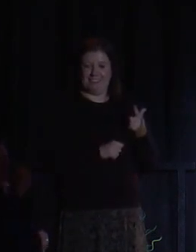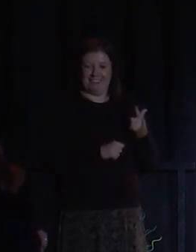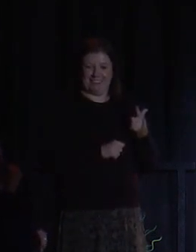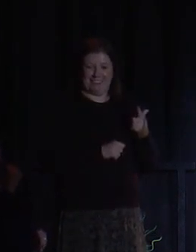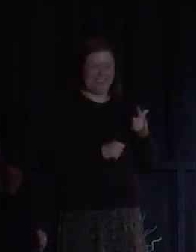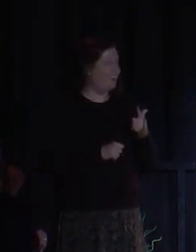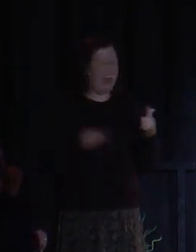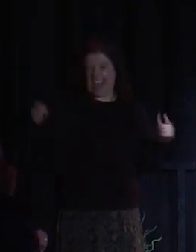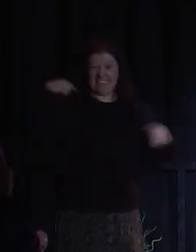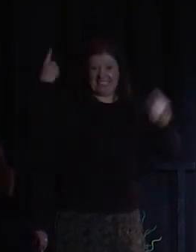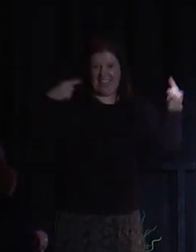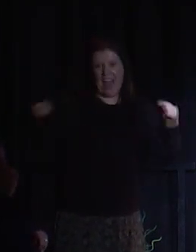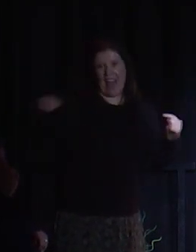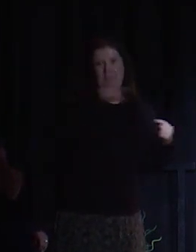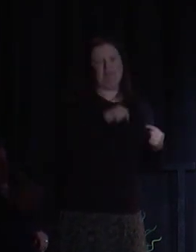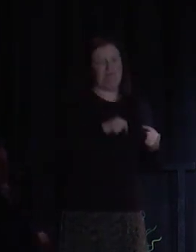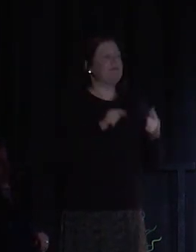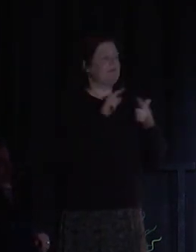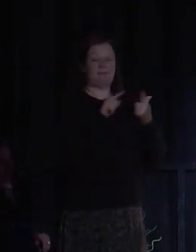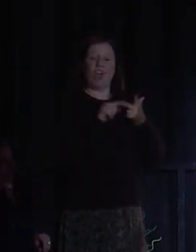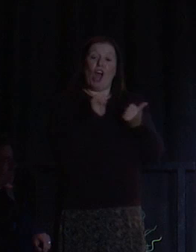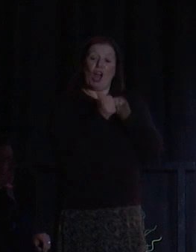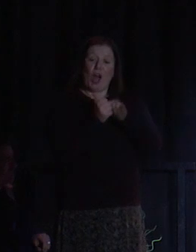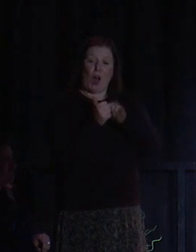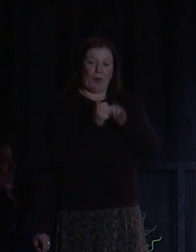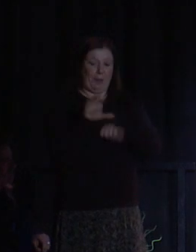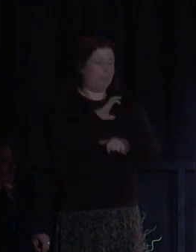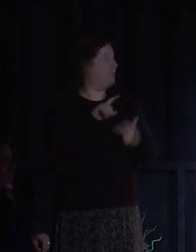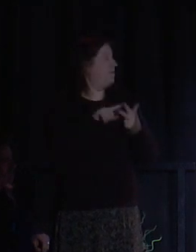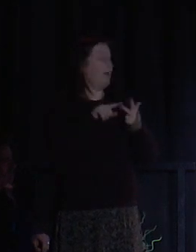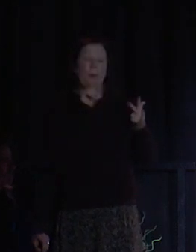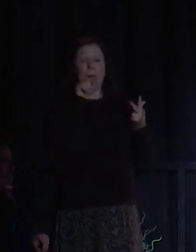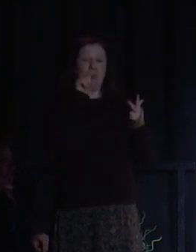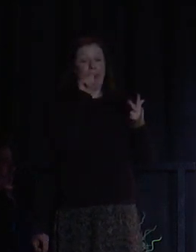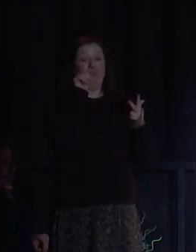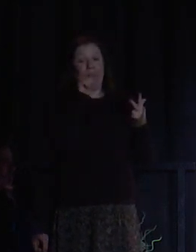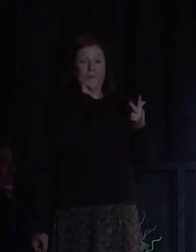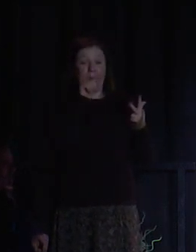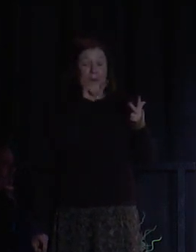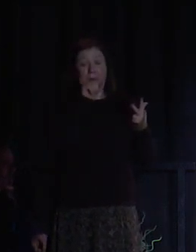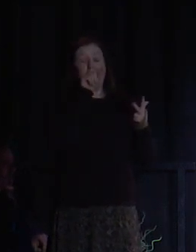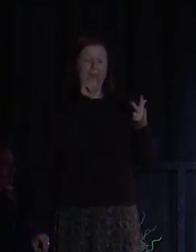Huh? Sounds. Who knew you could do that? Co-commissions and...